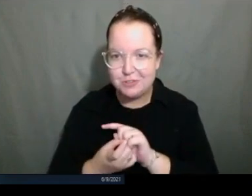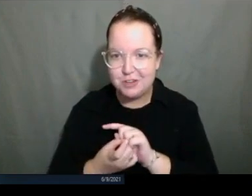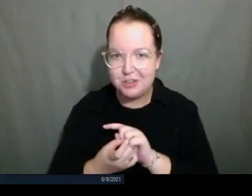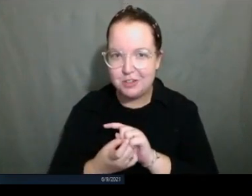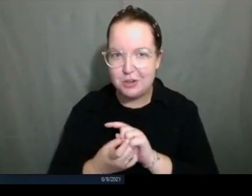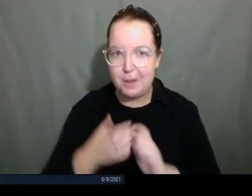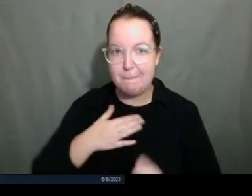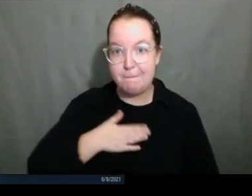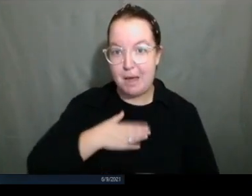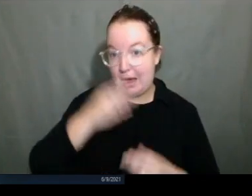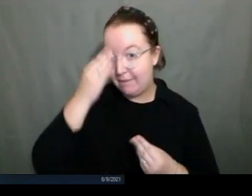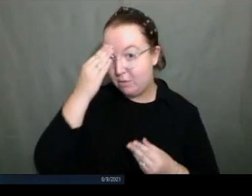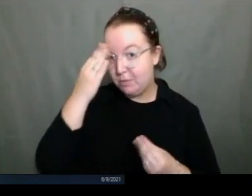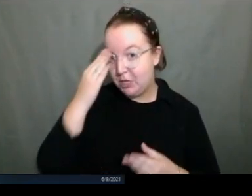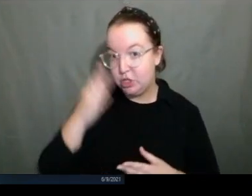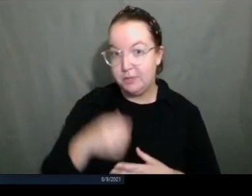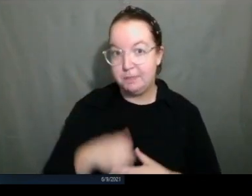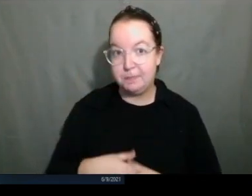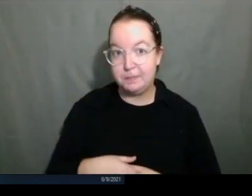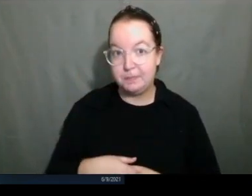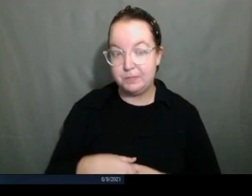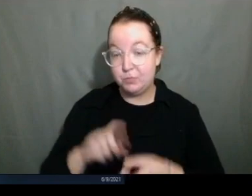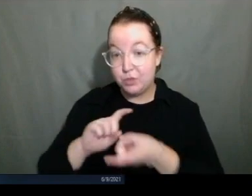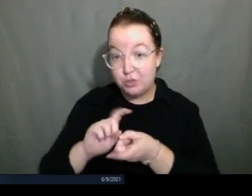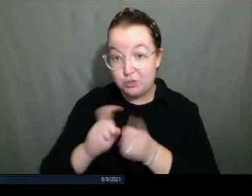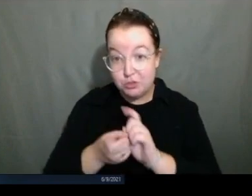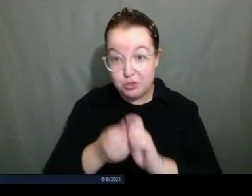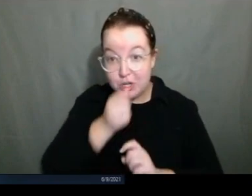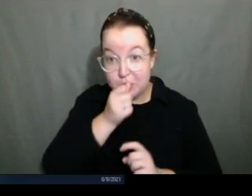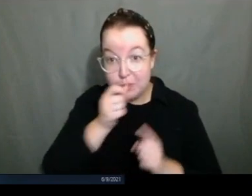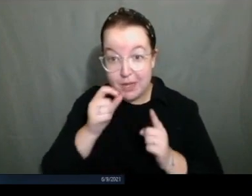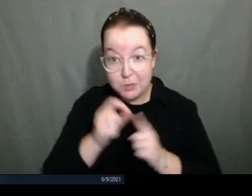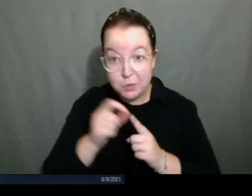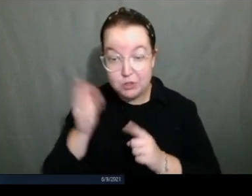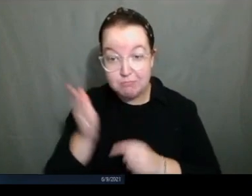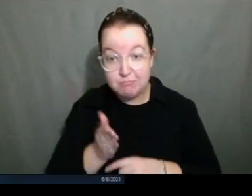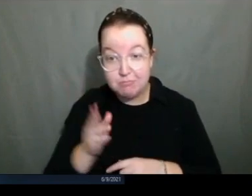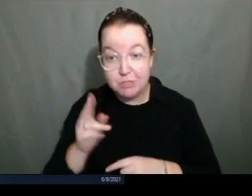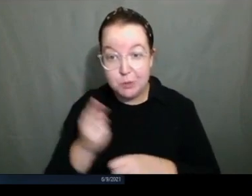My Information, change password or username.